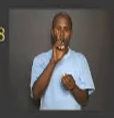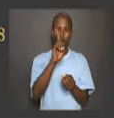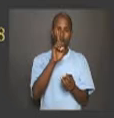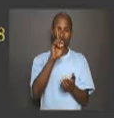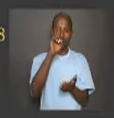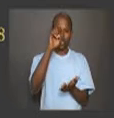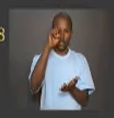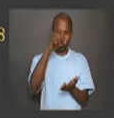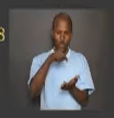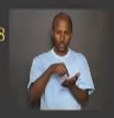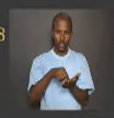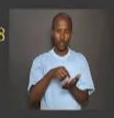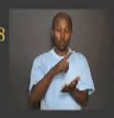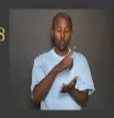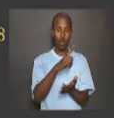or